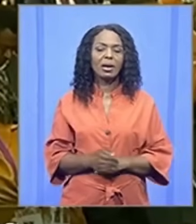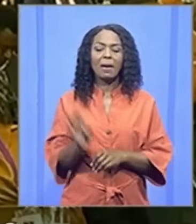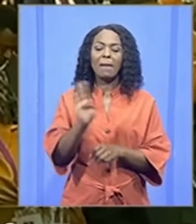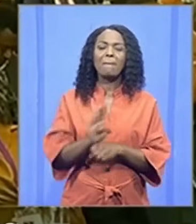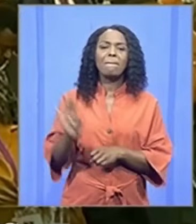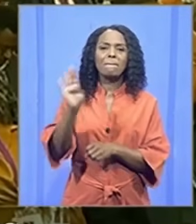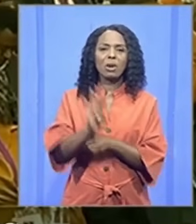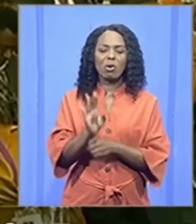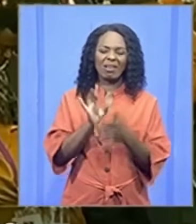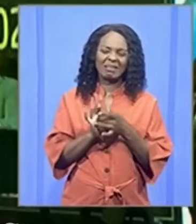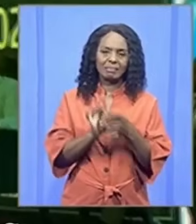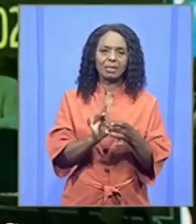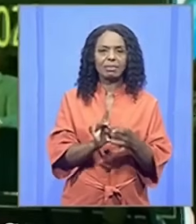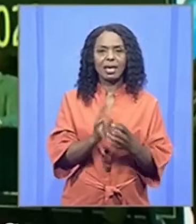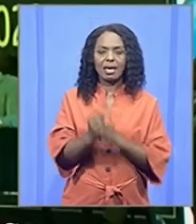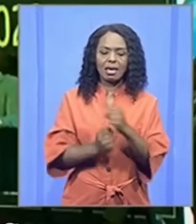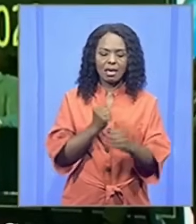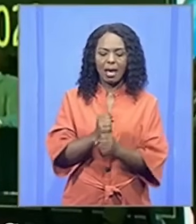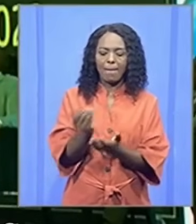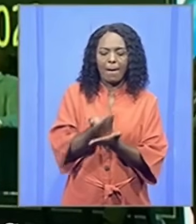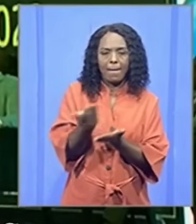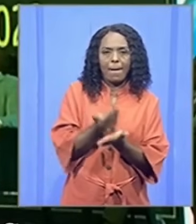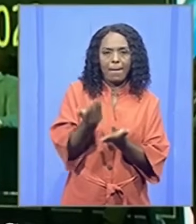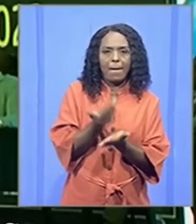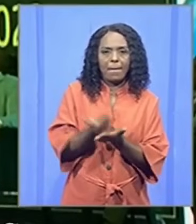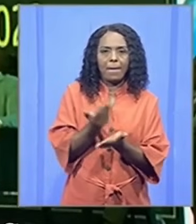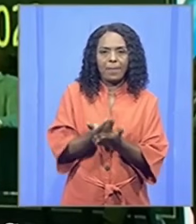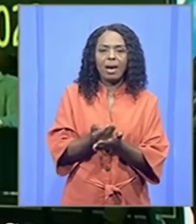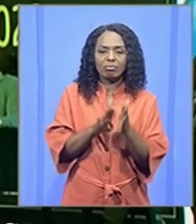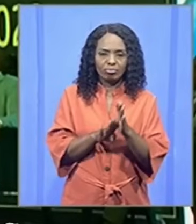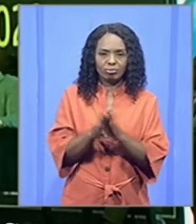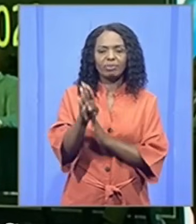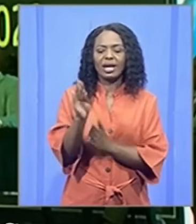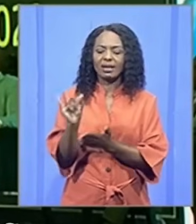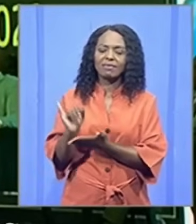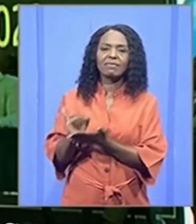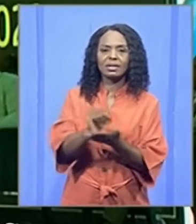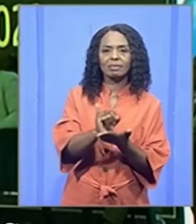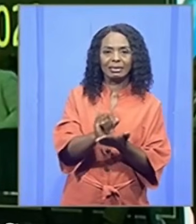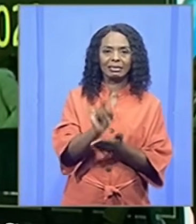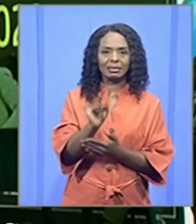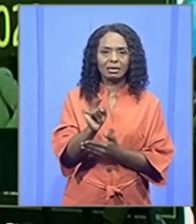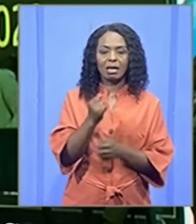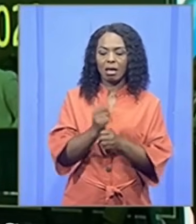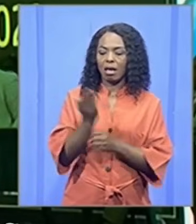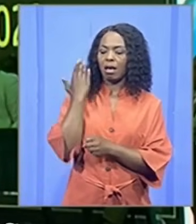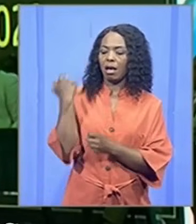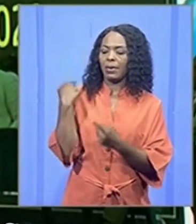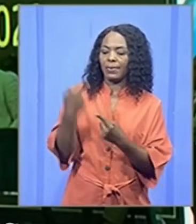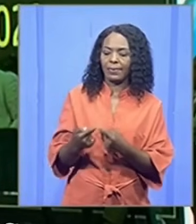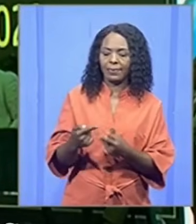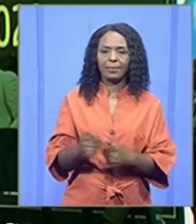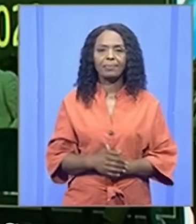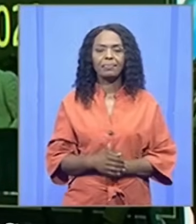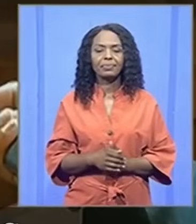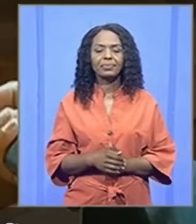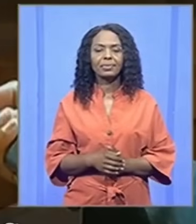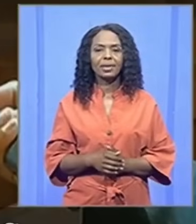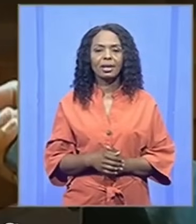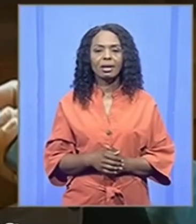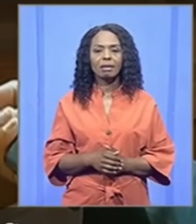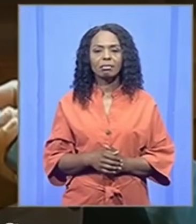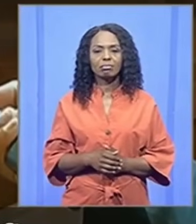tša diranta lenyaga di tla thuša go kaonafatša dipeeletšo tšeo di dirilego nakong ya go feta. We had the